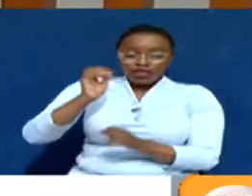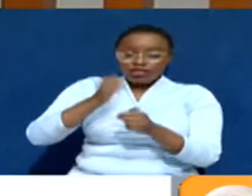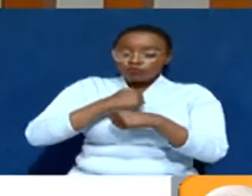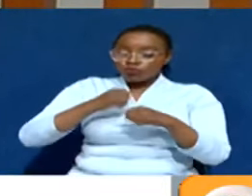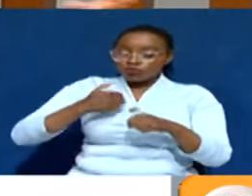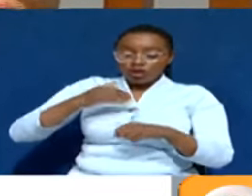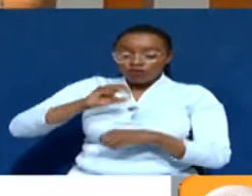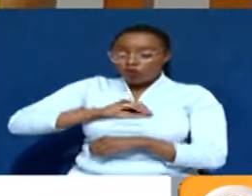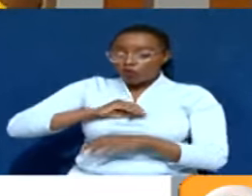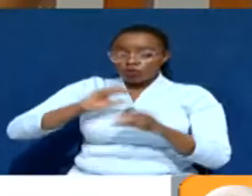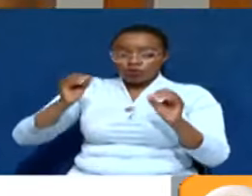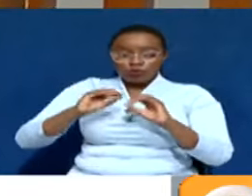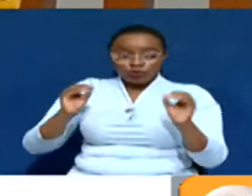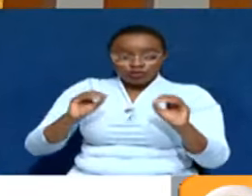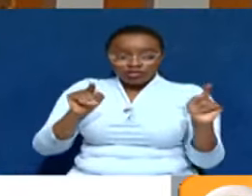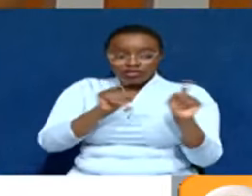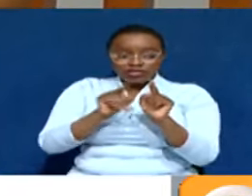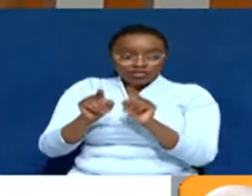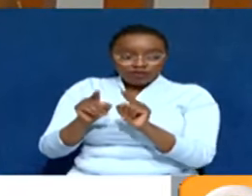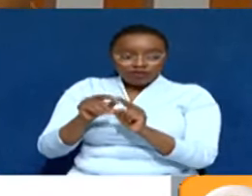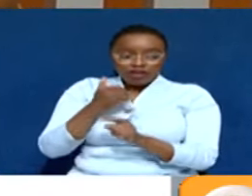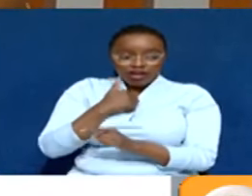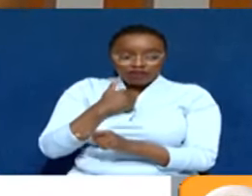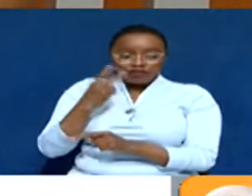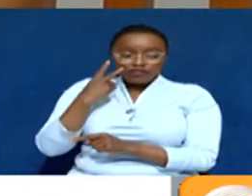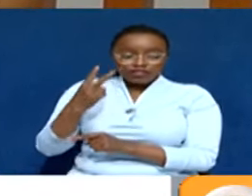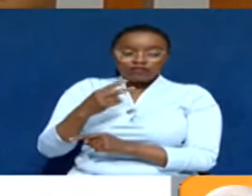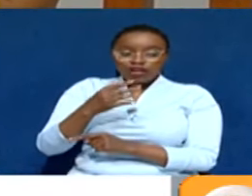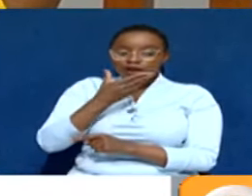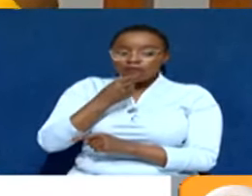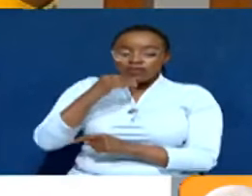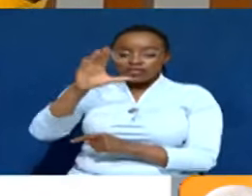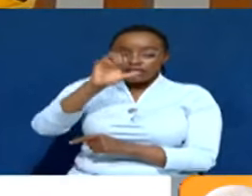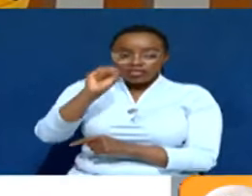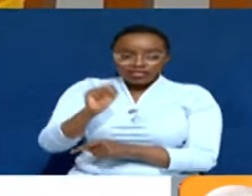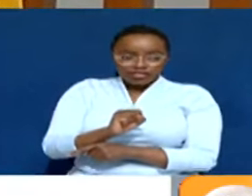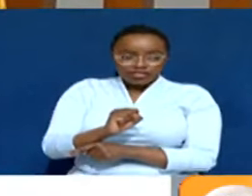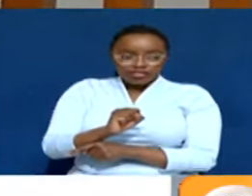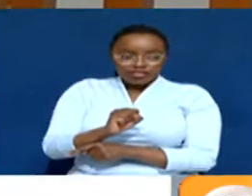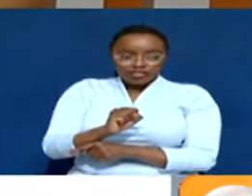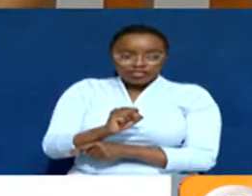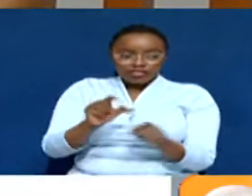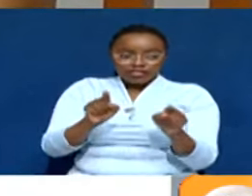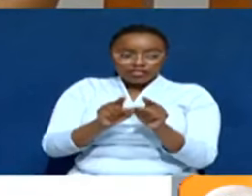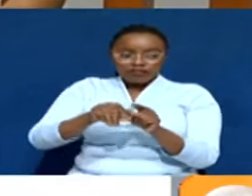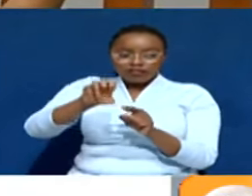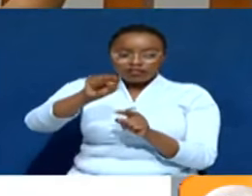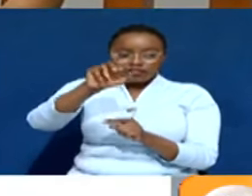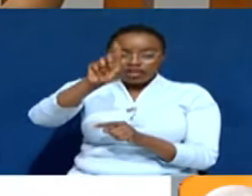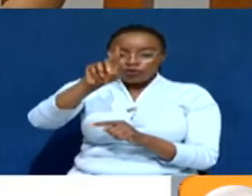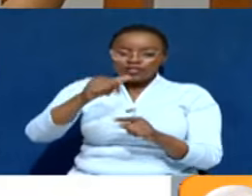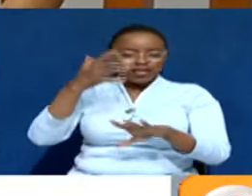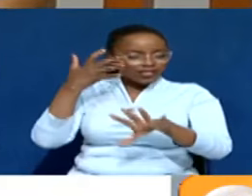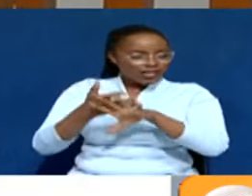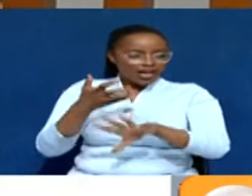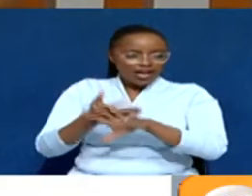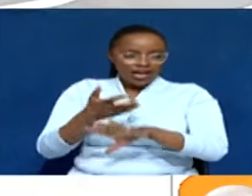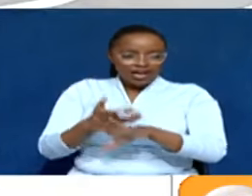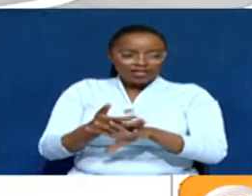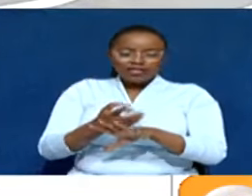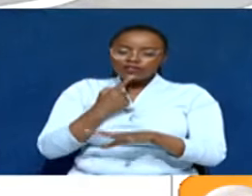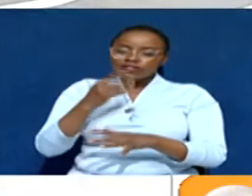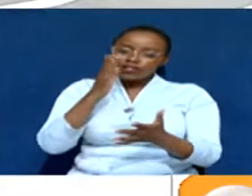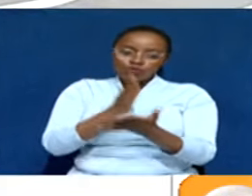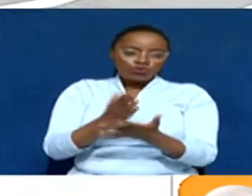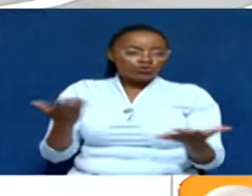akabeba. And even by the way, vile ninakuona bonus yes. Hii Saudi manzi uwezani nayo. Wacha tuseme